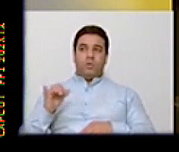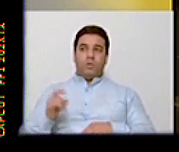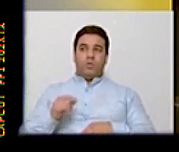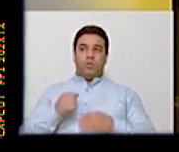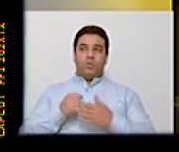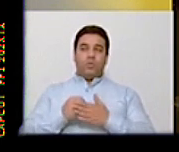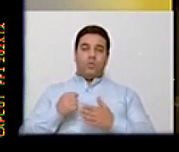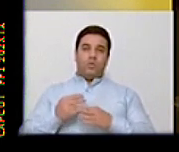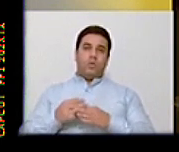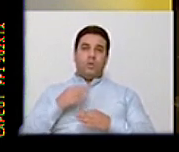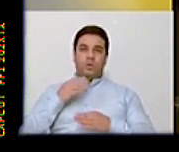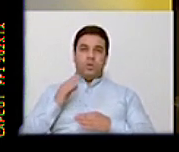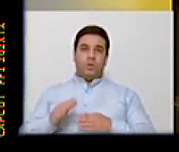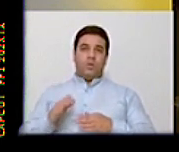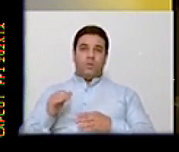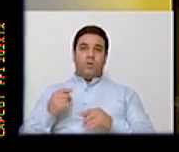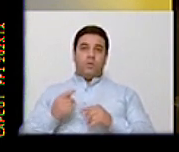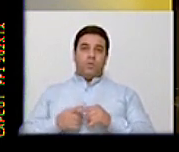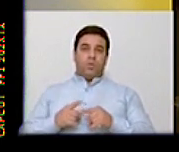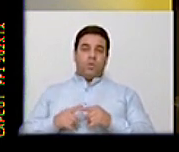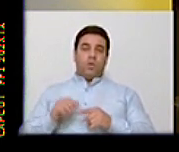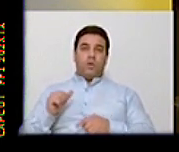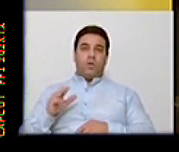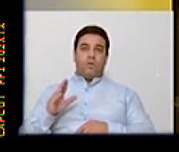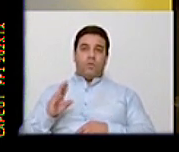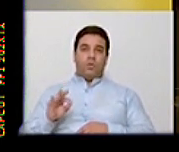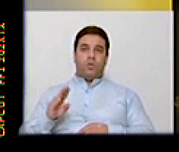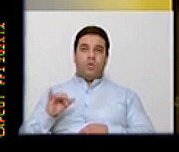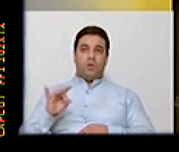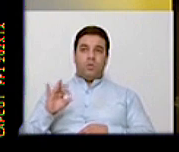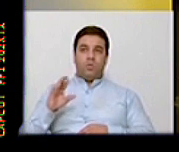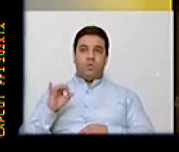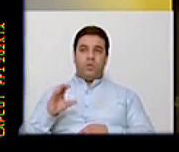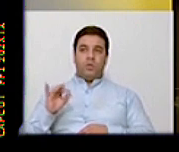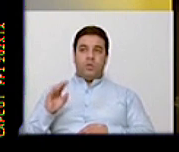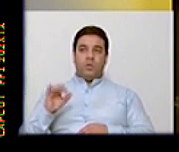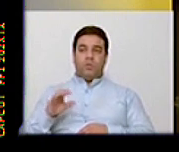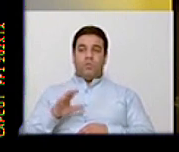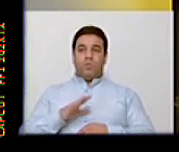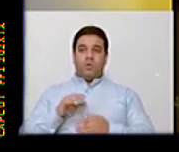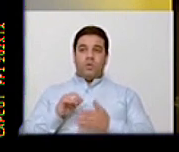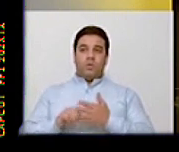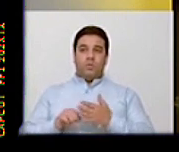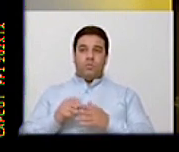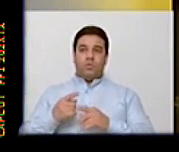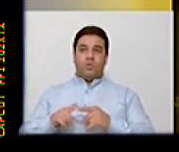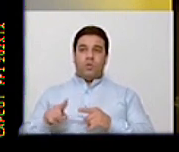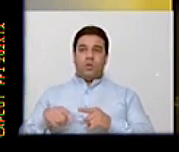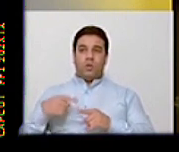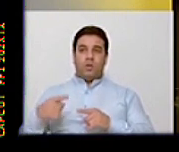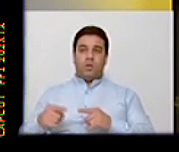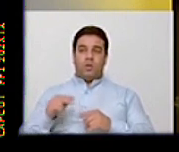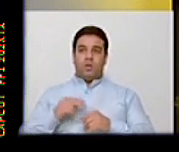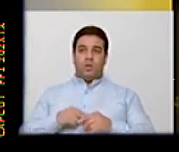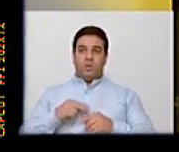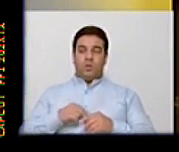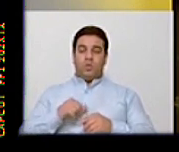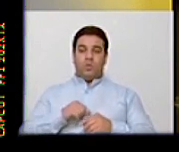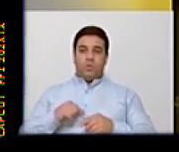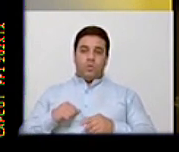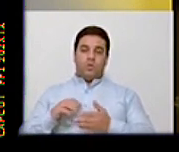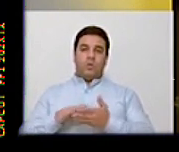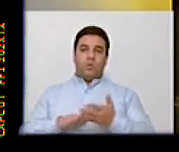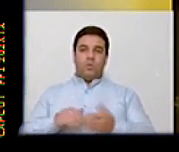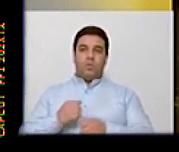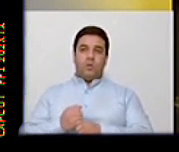turtki yetar ekan va u avto tebranuvchi sistema bo'lganligi uchun bundan keyingi ishlashini o'zi